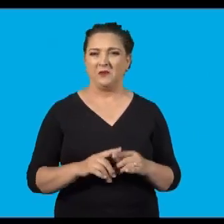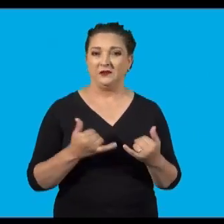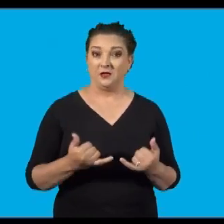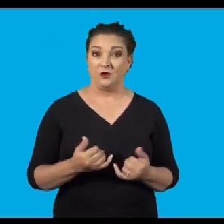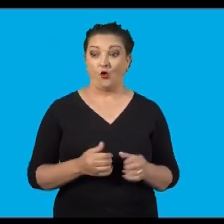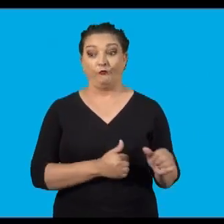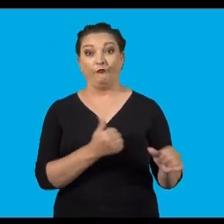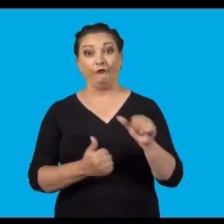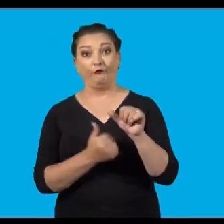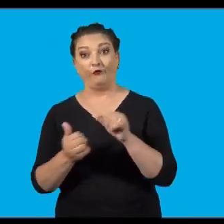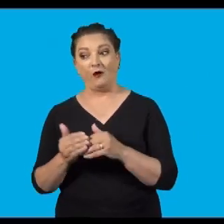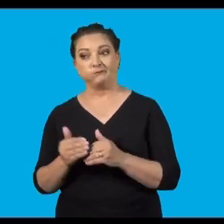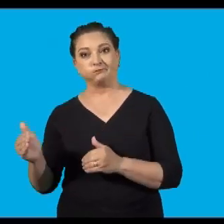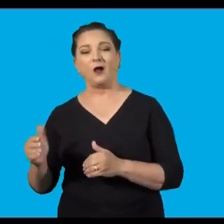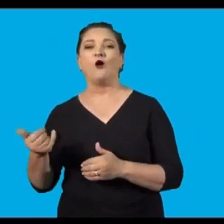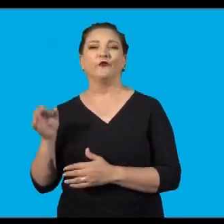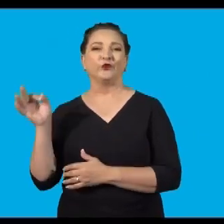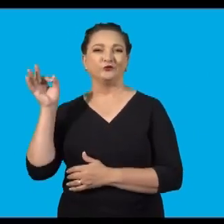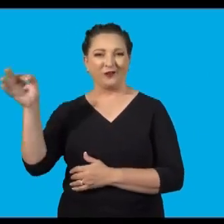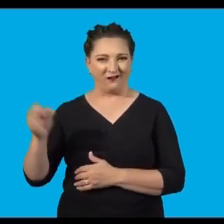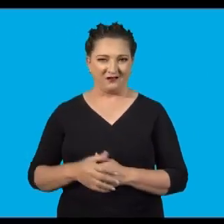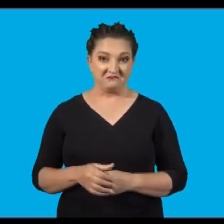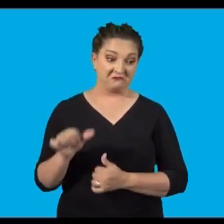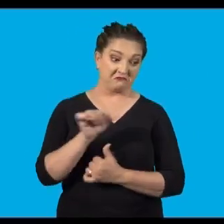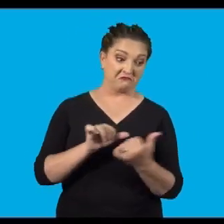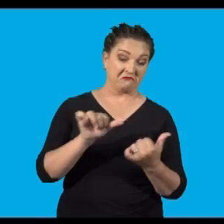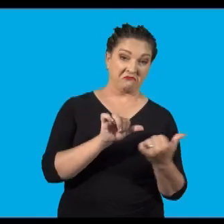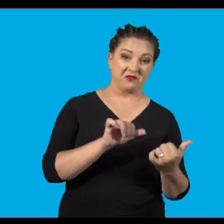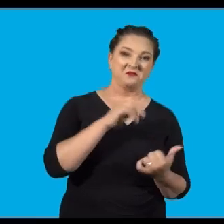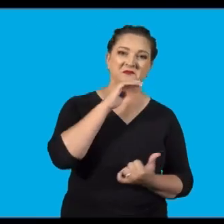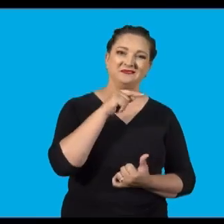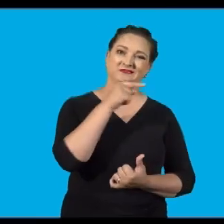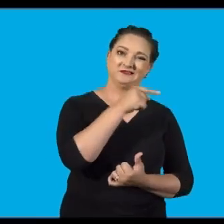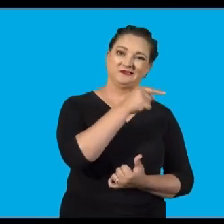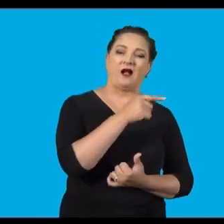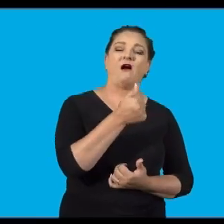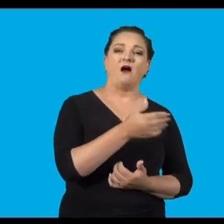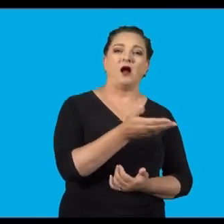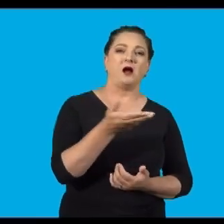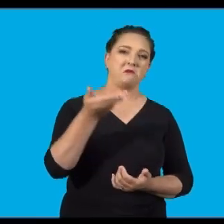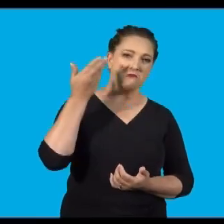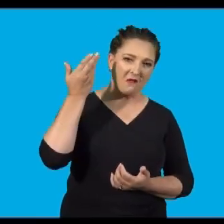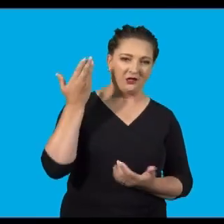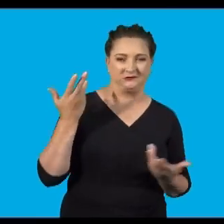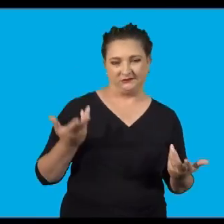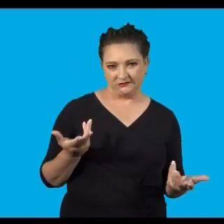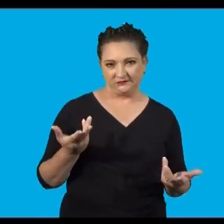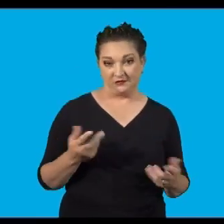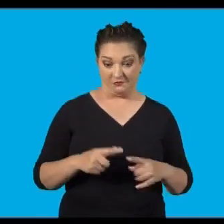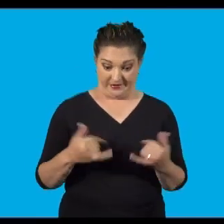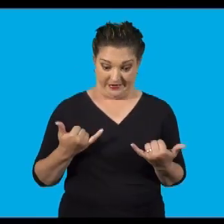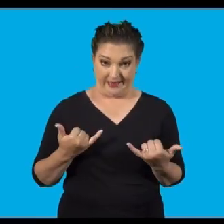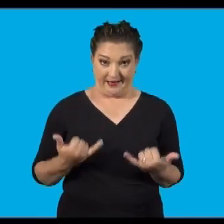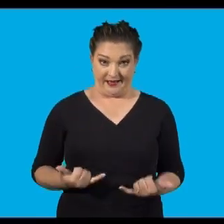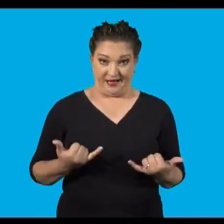when we're moving forward in time, that becomes the future tense. When we're moving backward in time, that becomes the past tense. And right